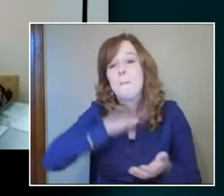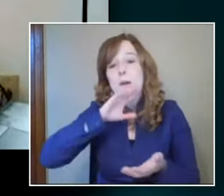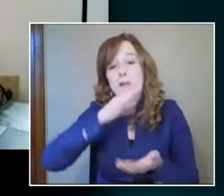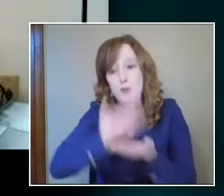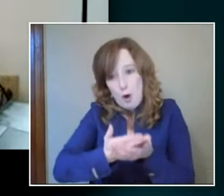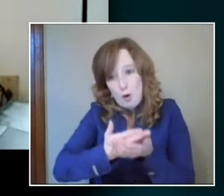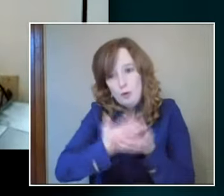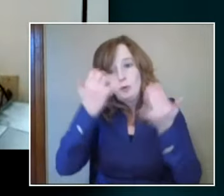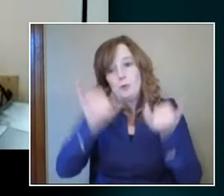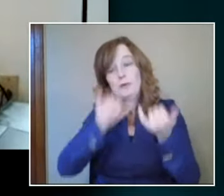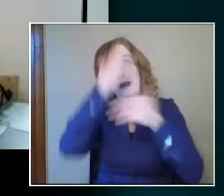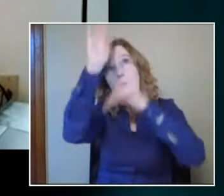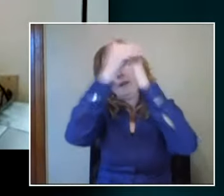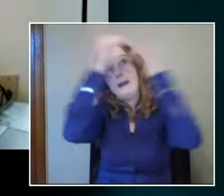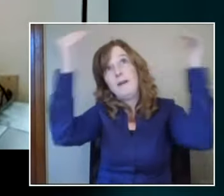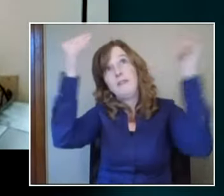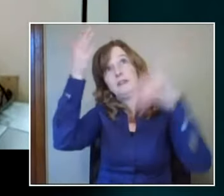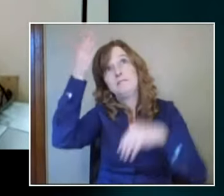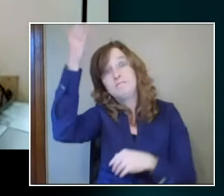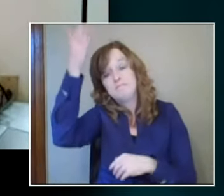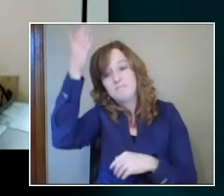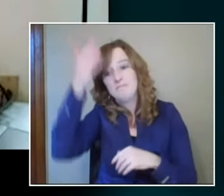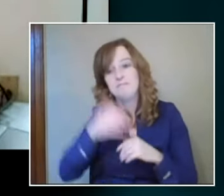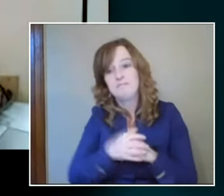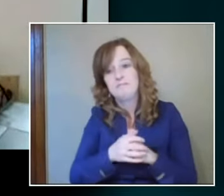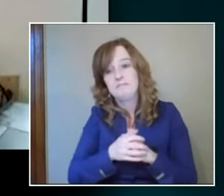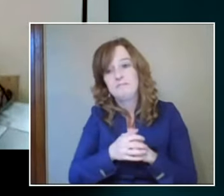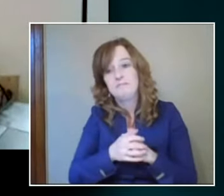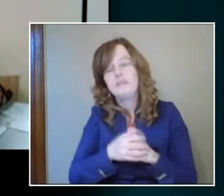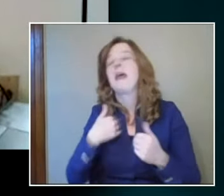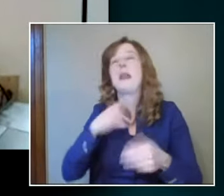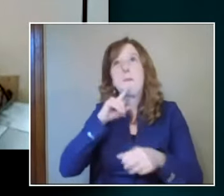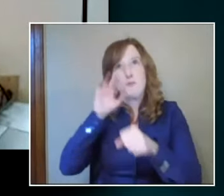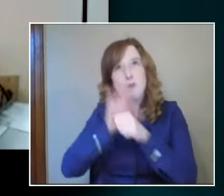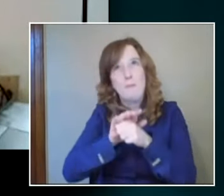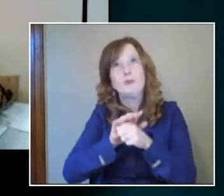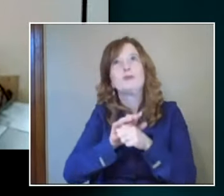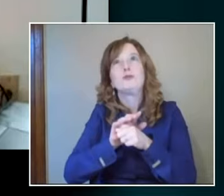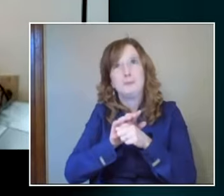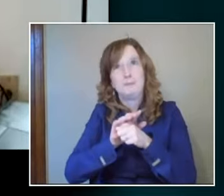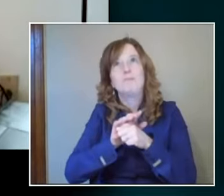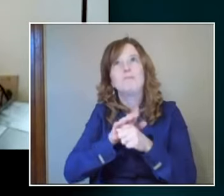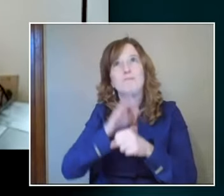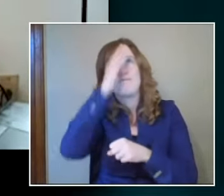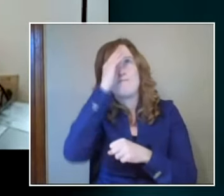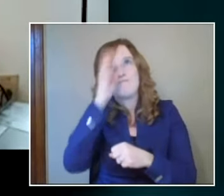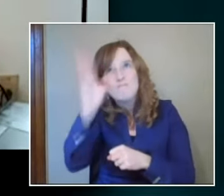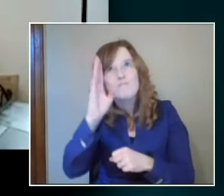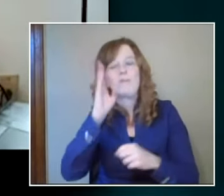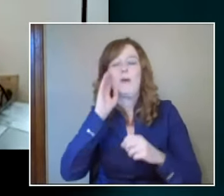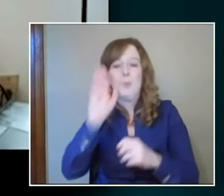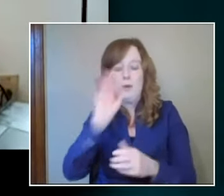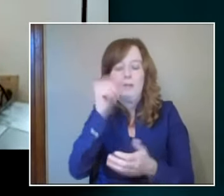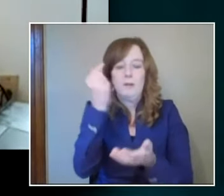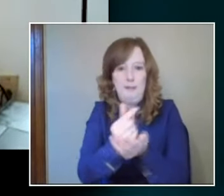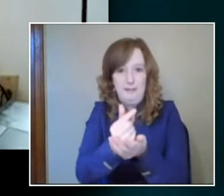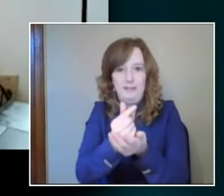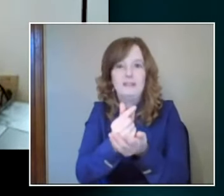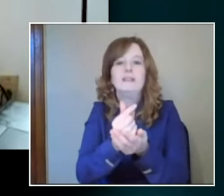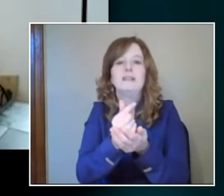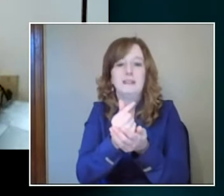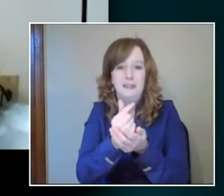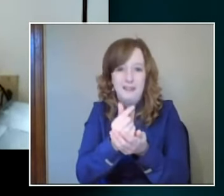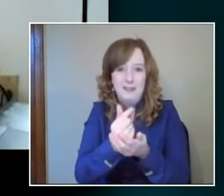I made a promise to her that I would complete this journey. So even more